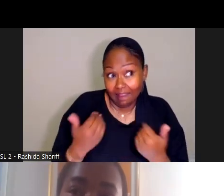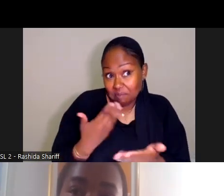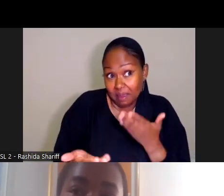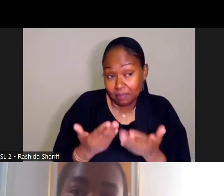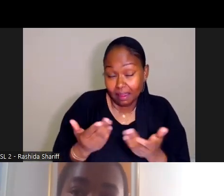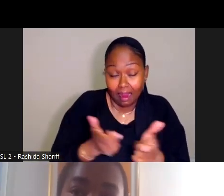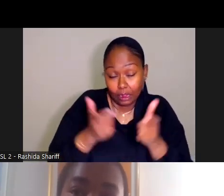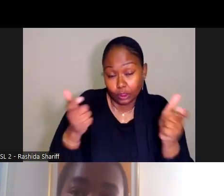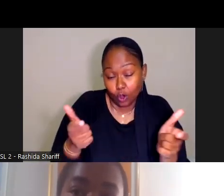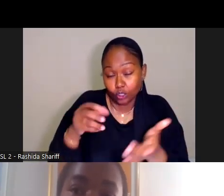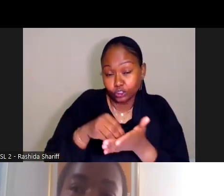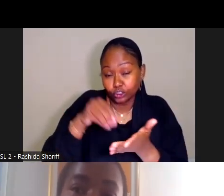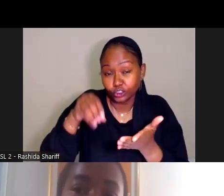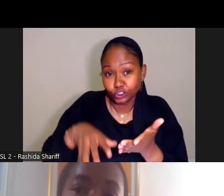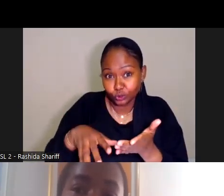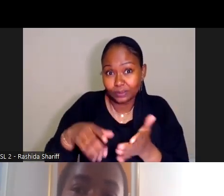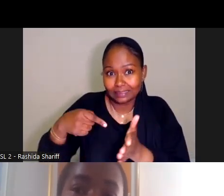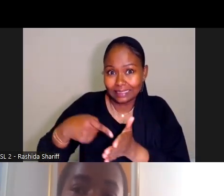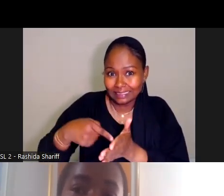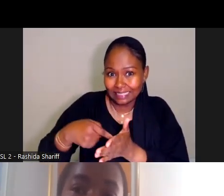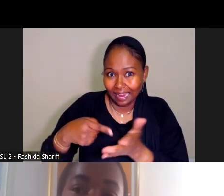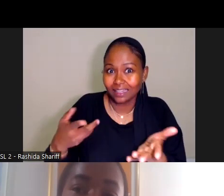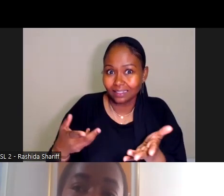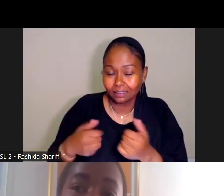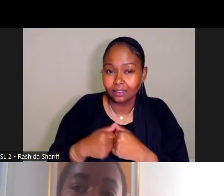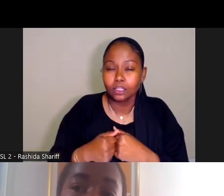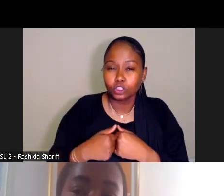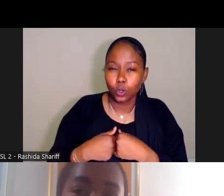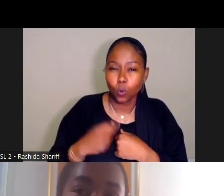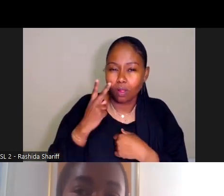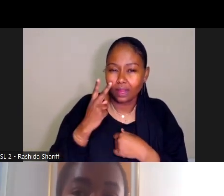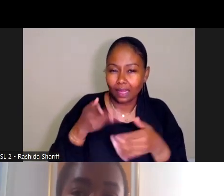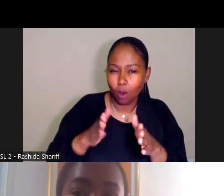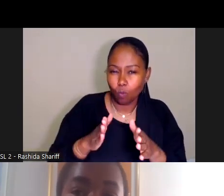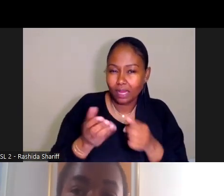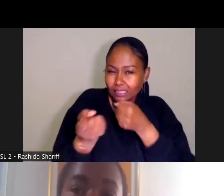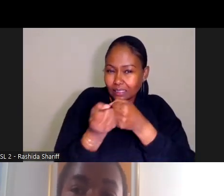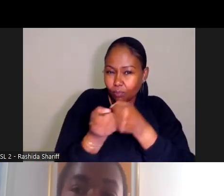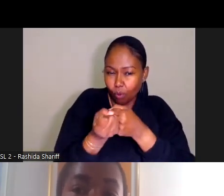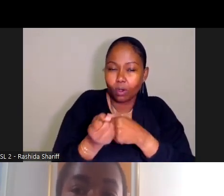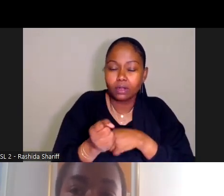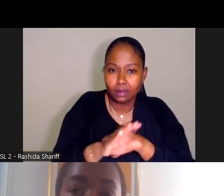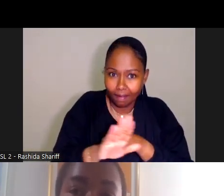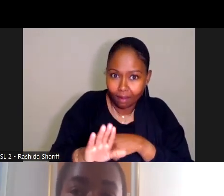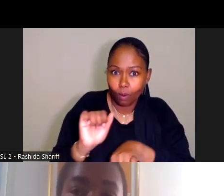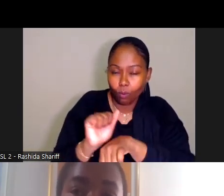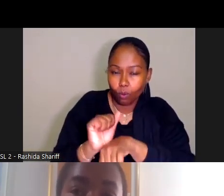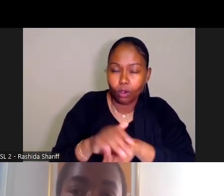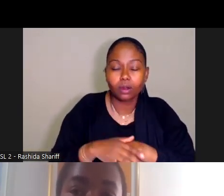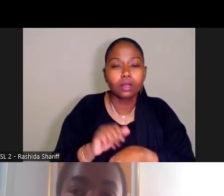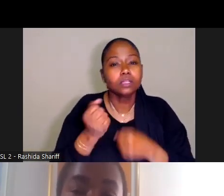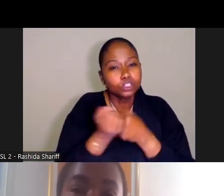who has been to law school has, we are looking at ways to support the workforce, support student